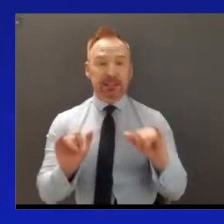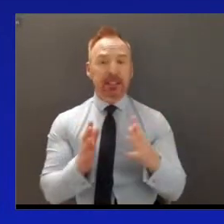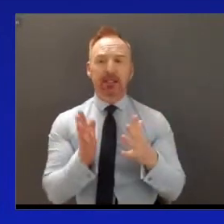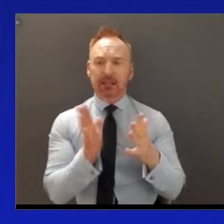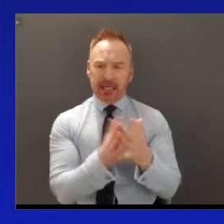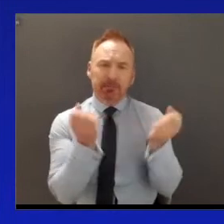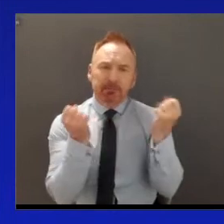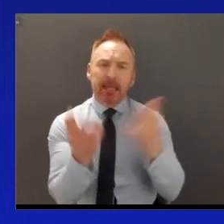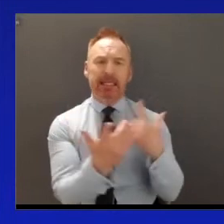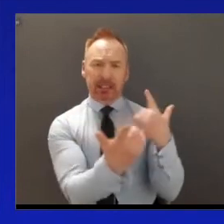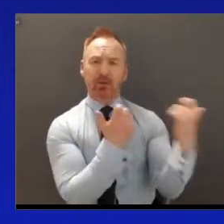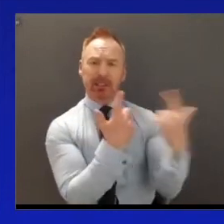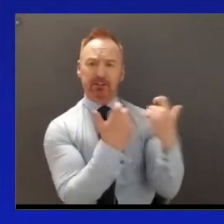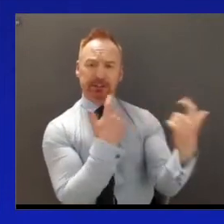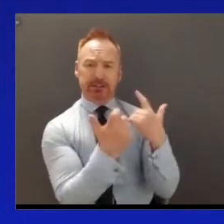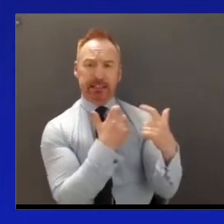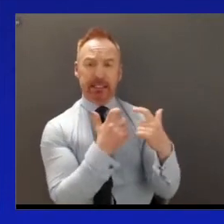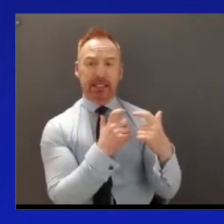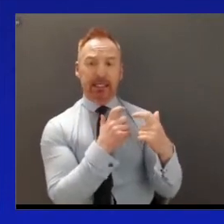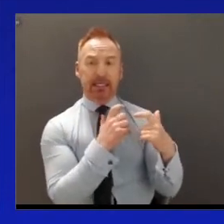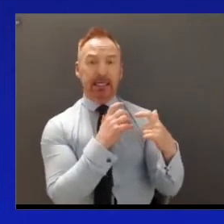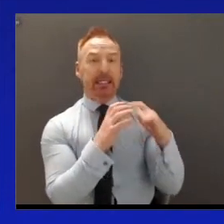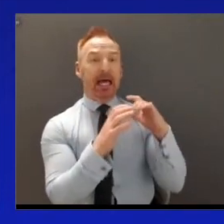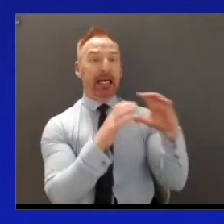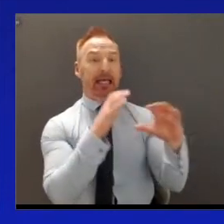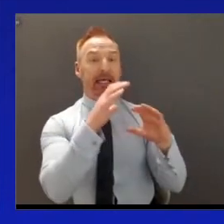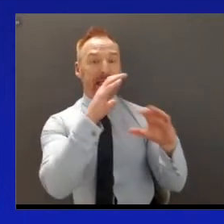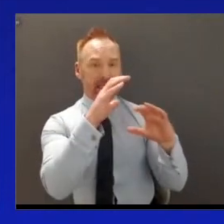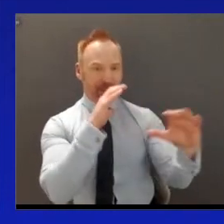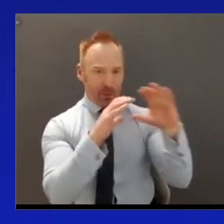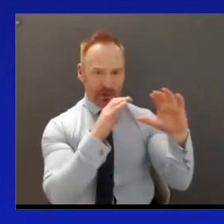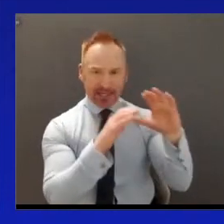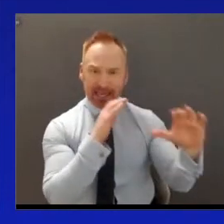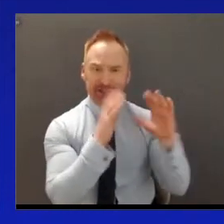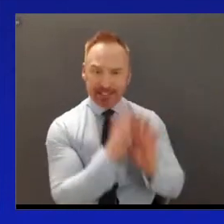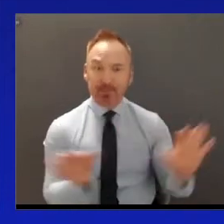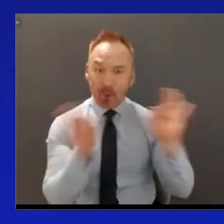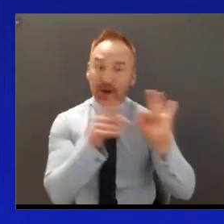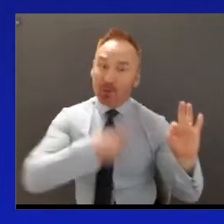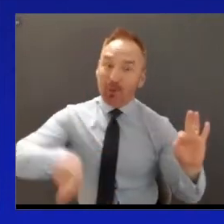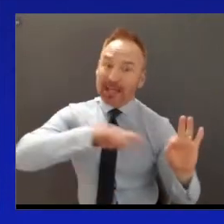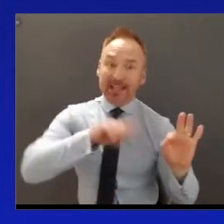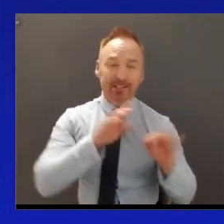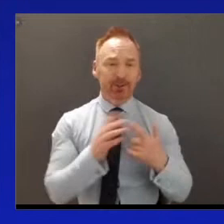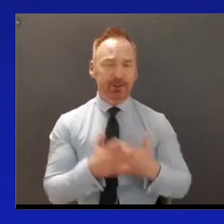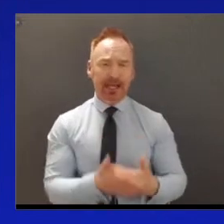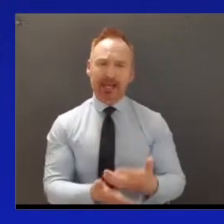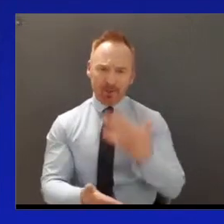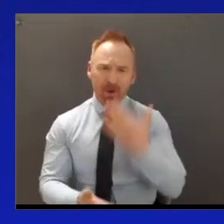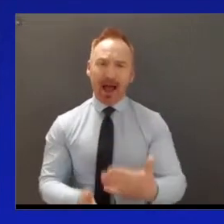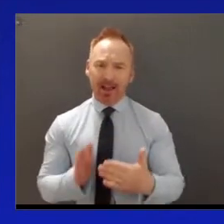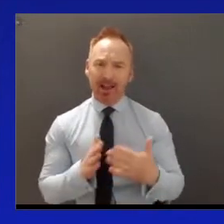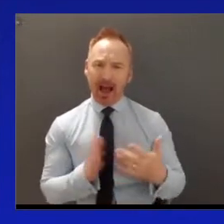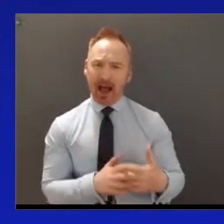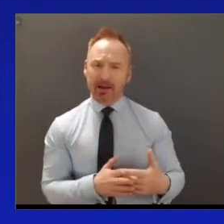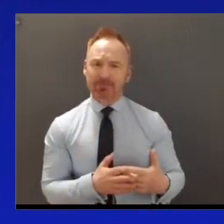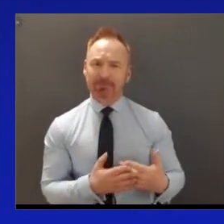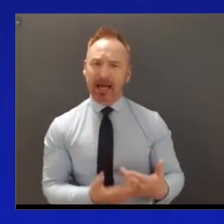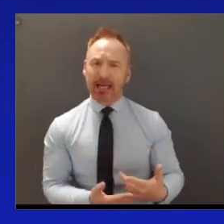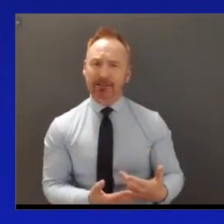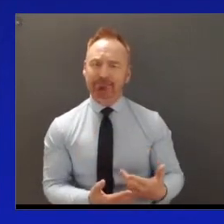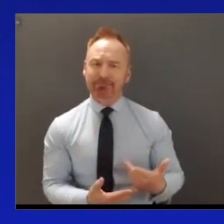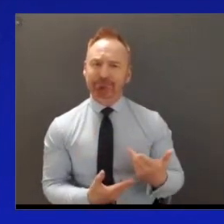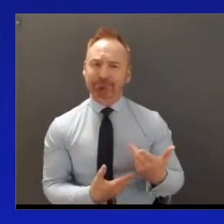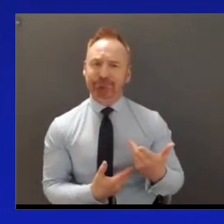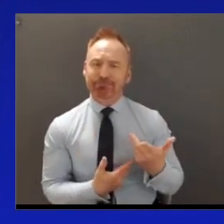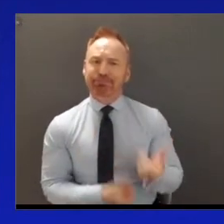questions. Communication is so important, and we do it so well. So I'm very confident on that. But I'd like to just sort of ask a bit